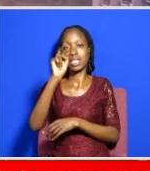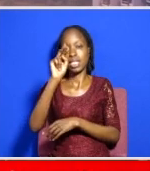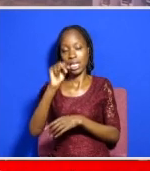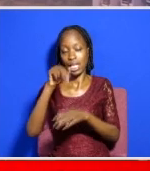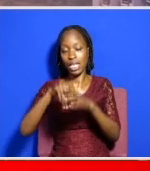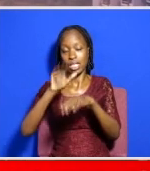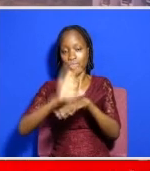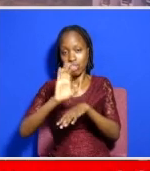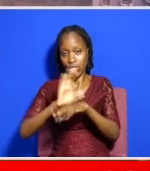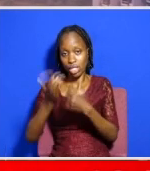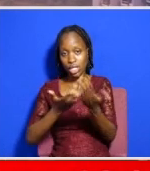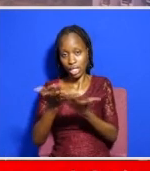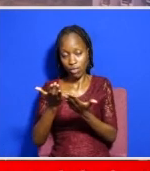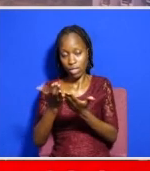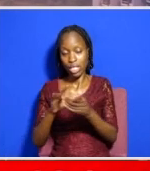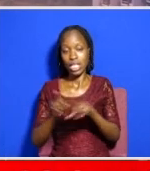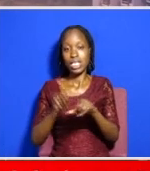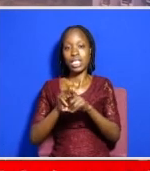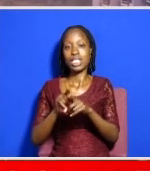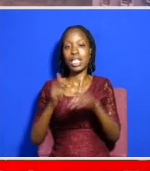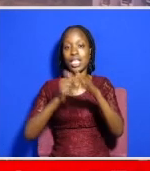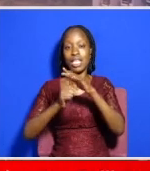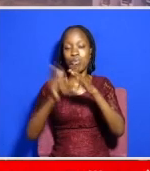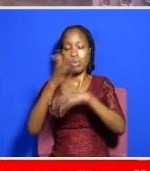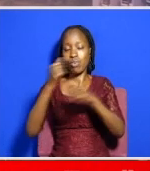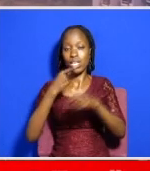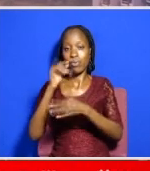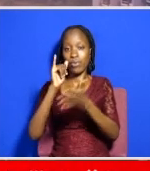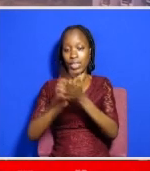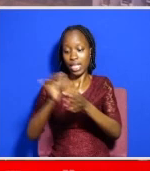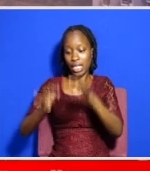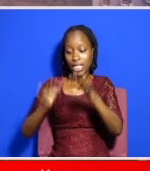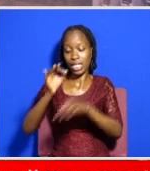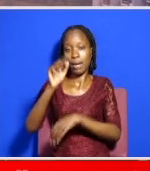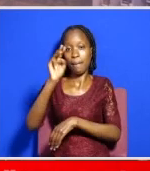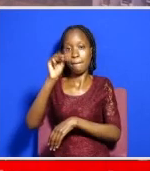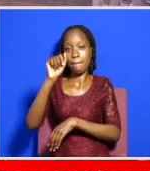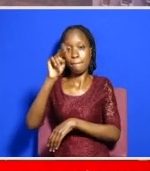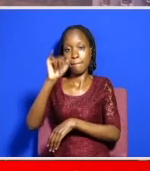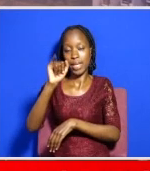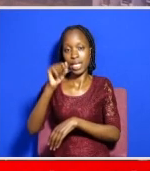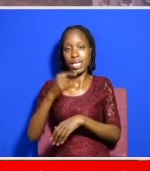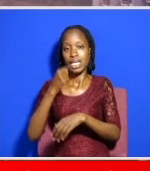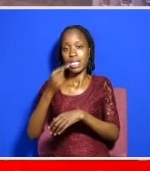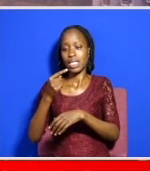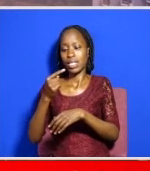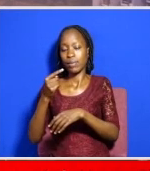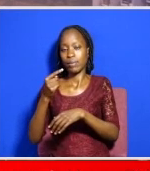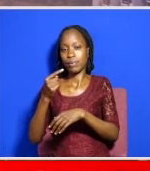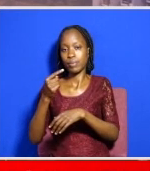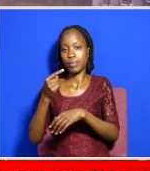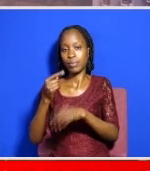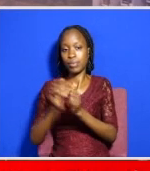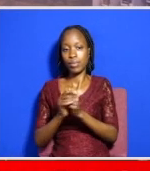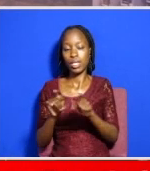by President William Ruto, the DP claimed that Justice Maina declared his wealth proceeds of crime without giving him a chance